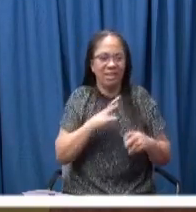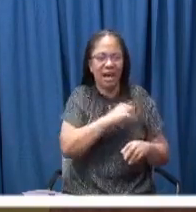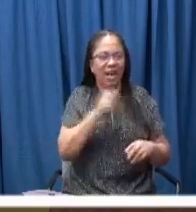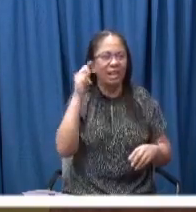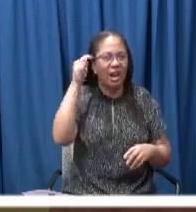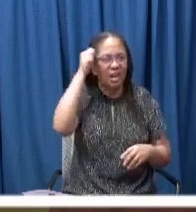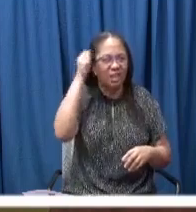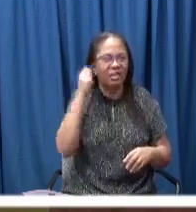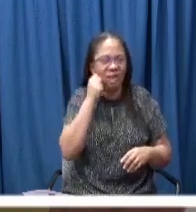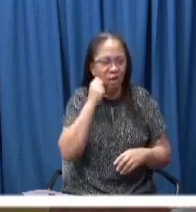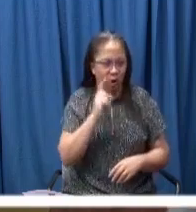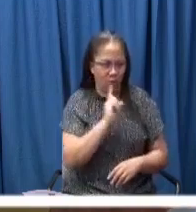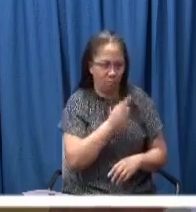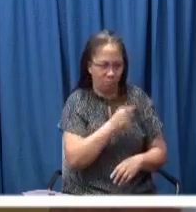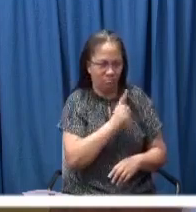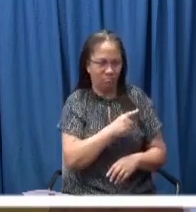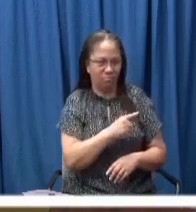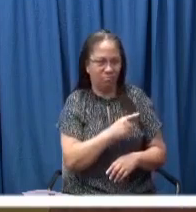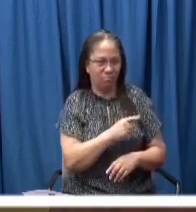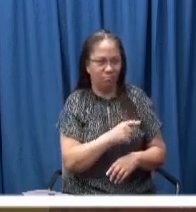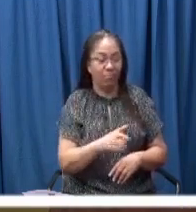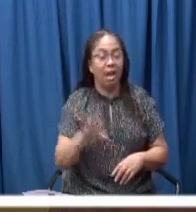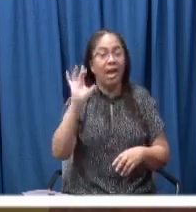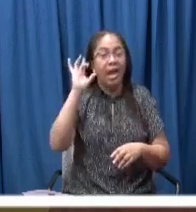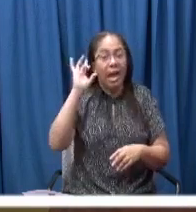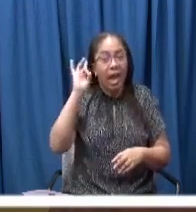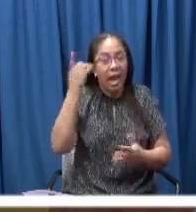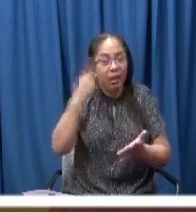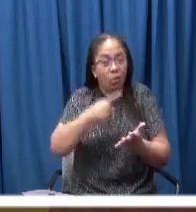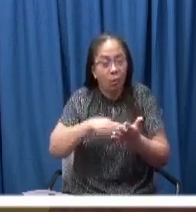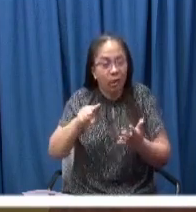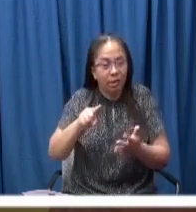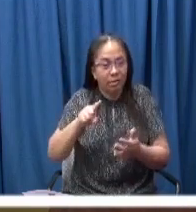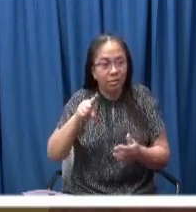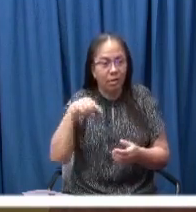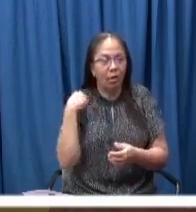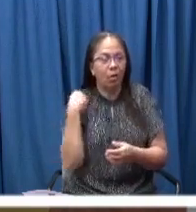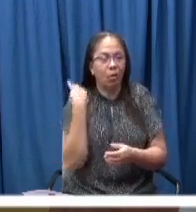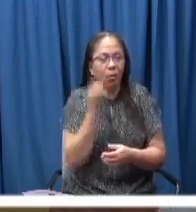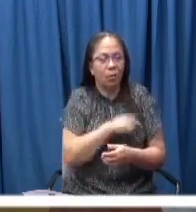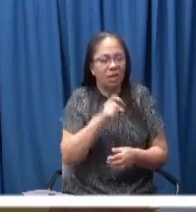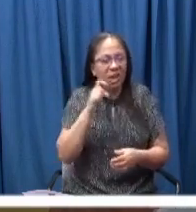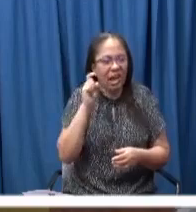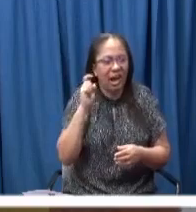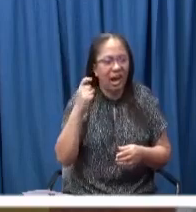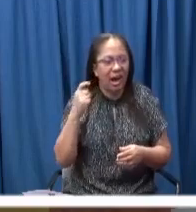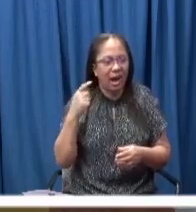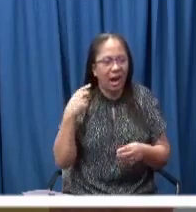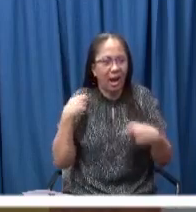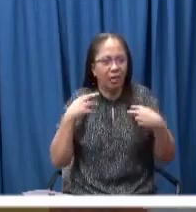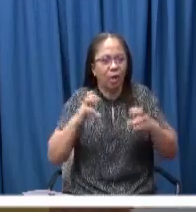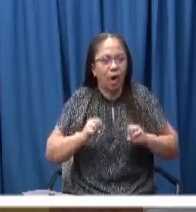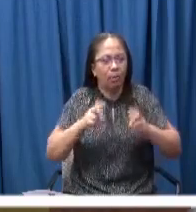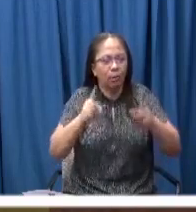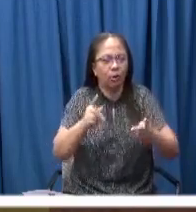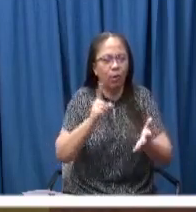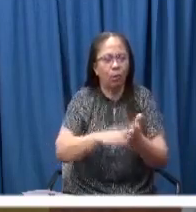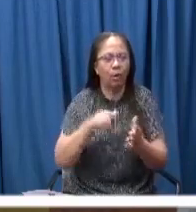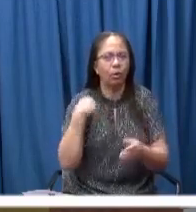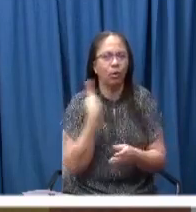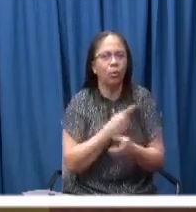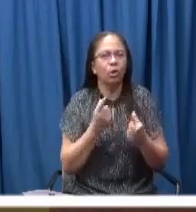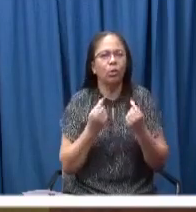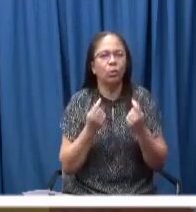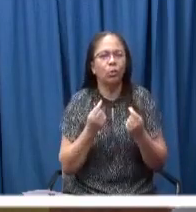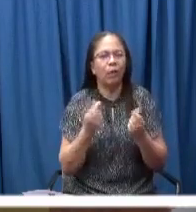consider what you... We have had 8 weeks to consider what we have done, to consider what we have done to the